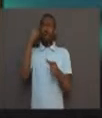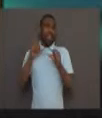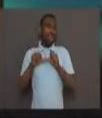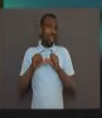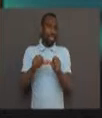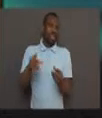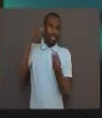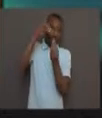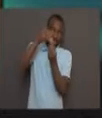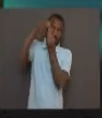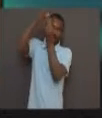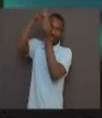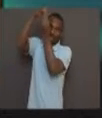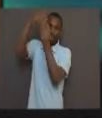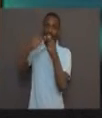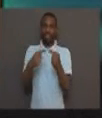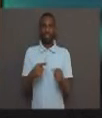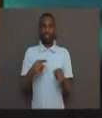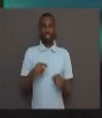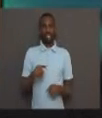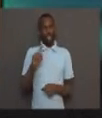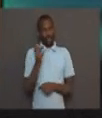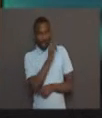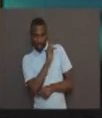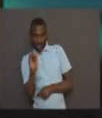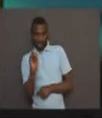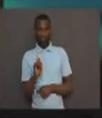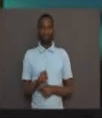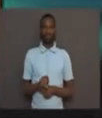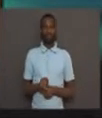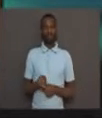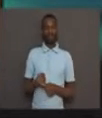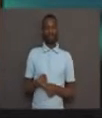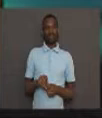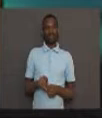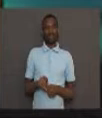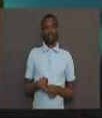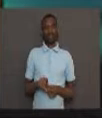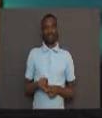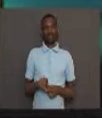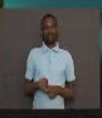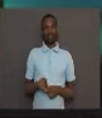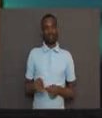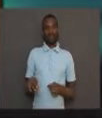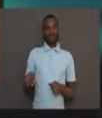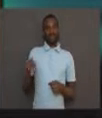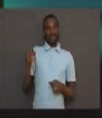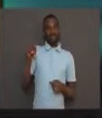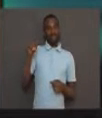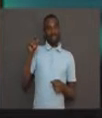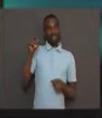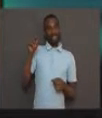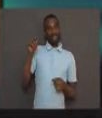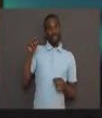increases. However, so does the total disruptive energy